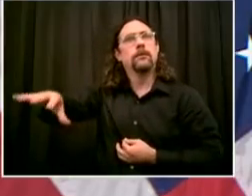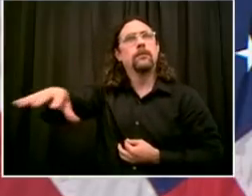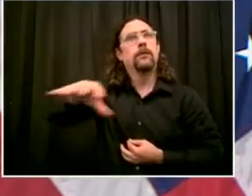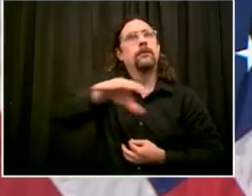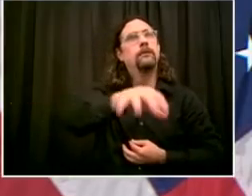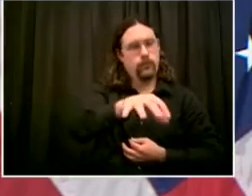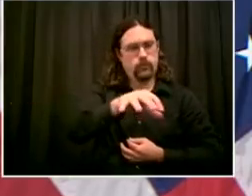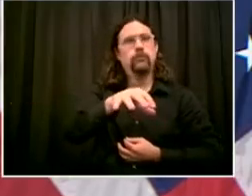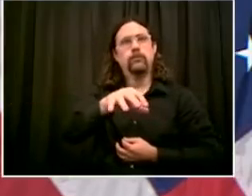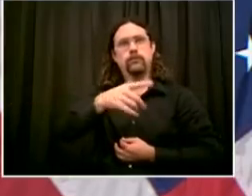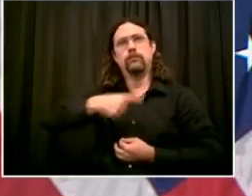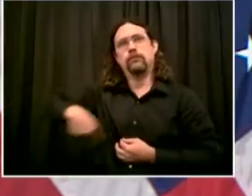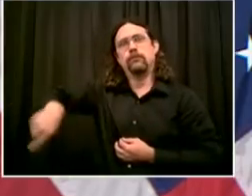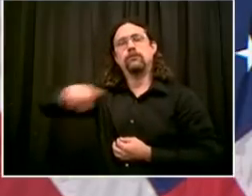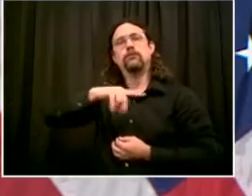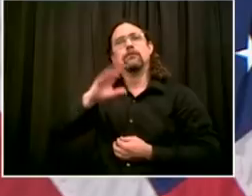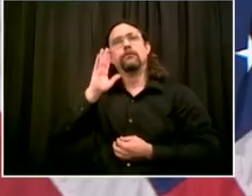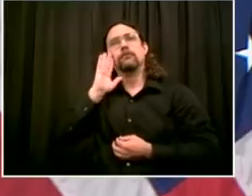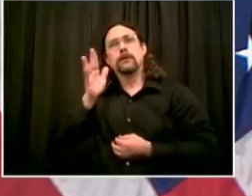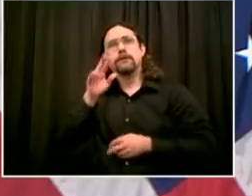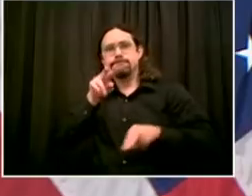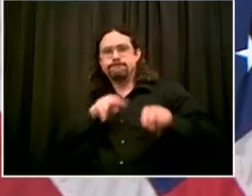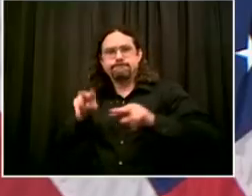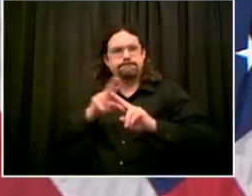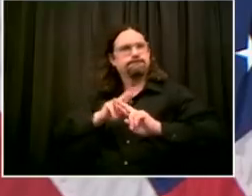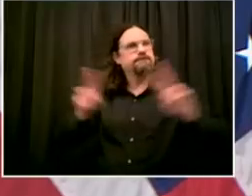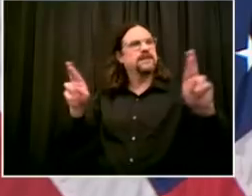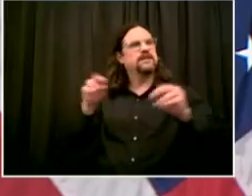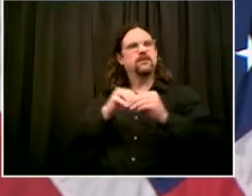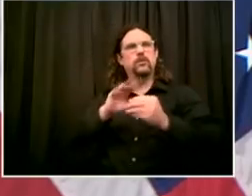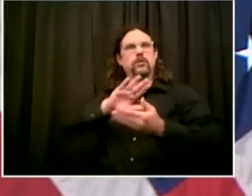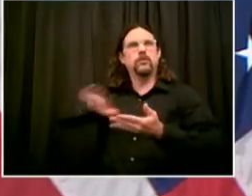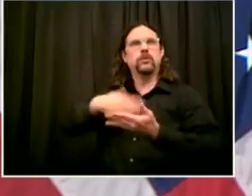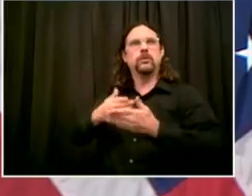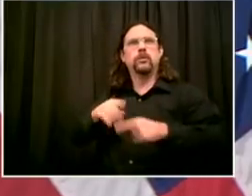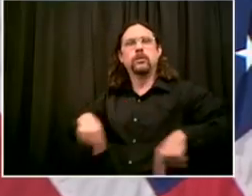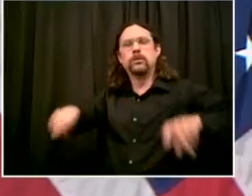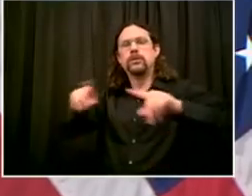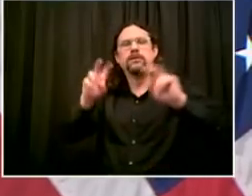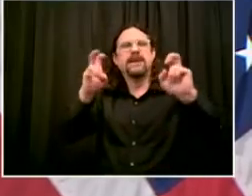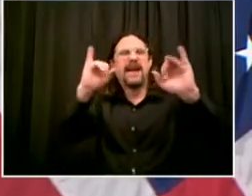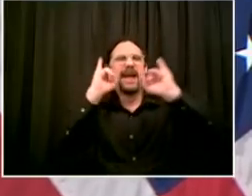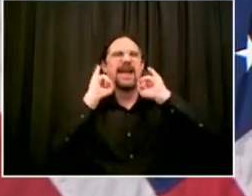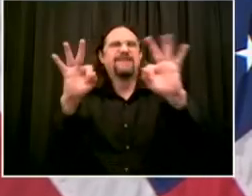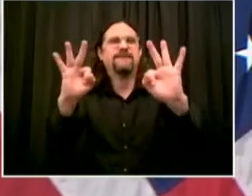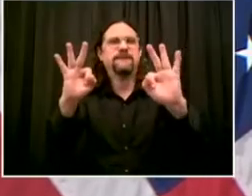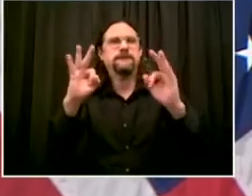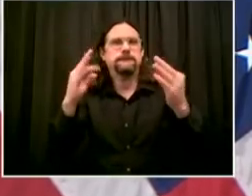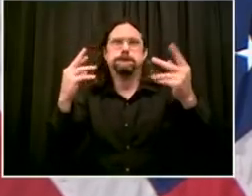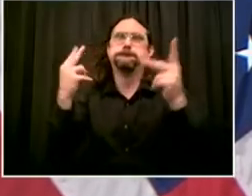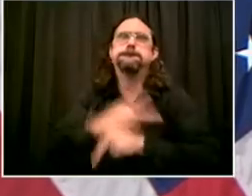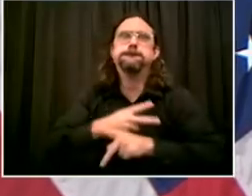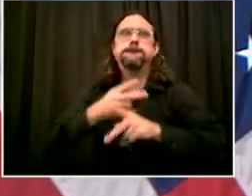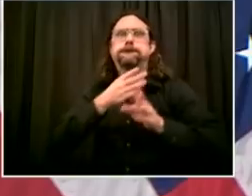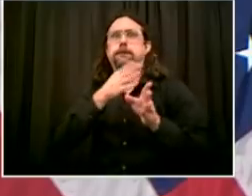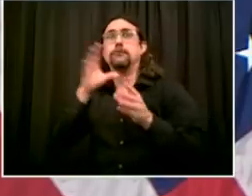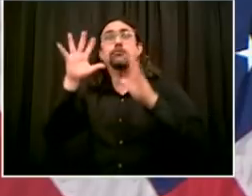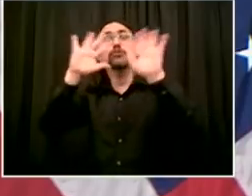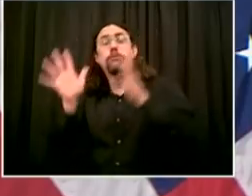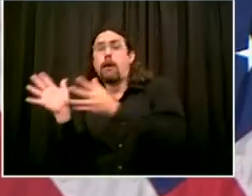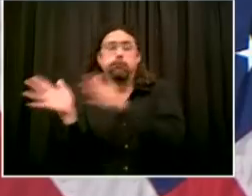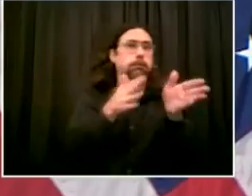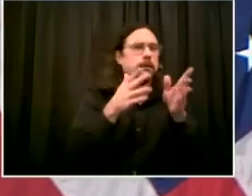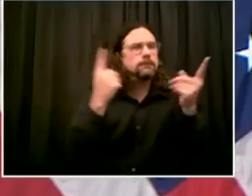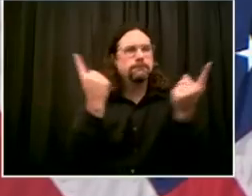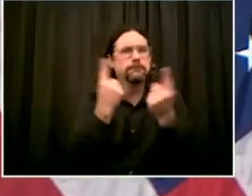including the FDR, Belt Parkway, Cross Island Parkway, and Staten Island roadways, as well as local streets and coastal areas in